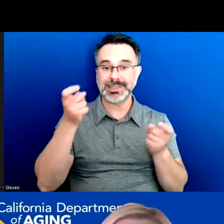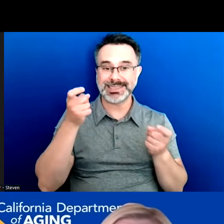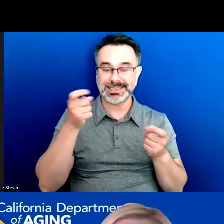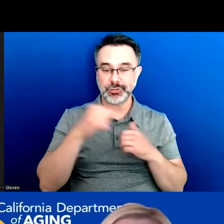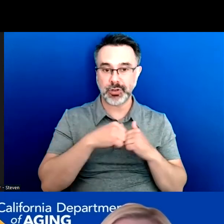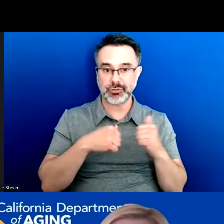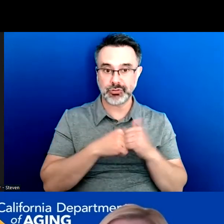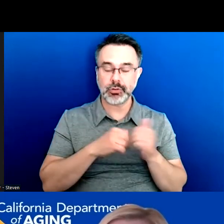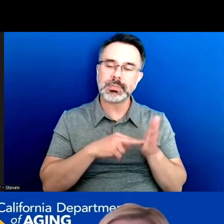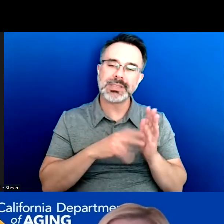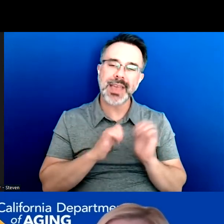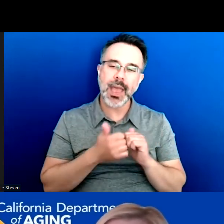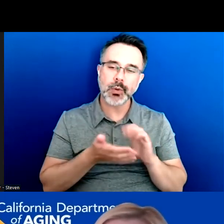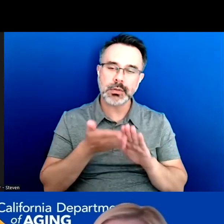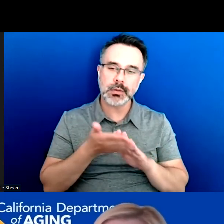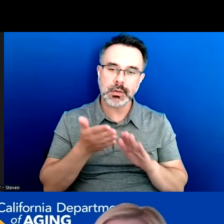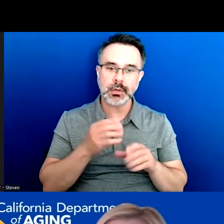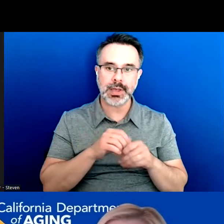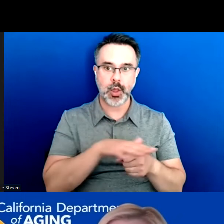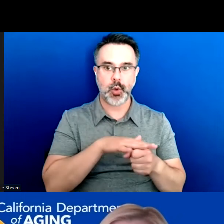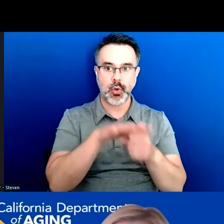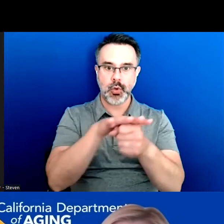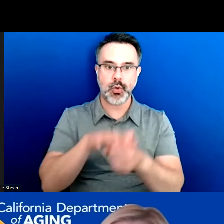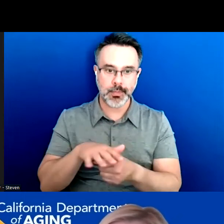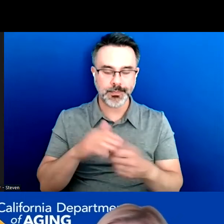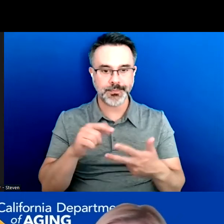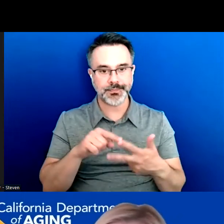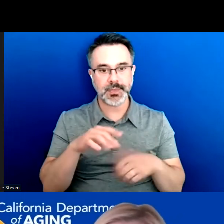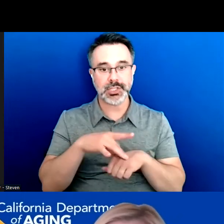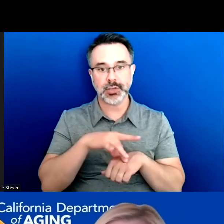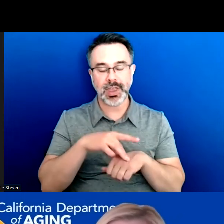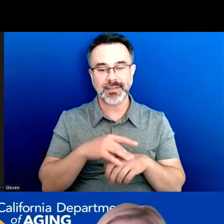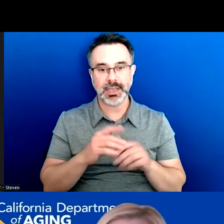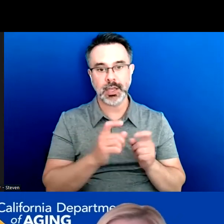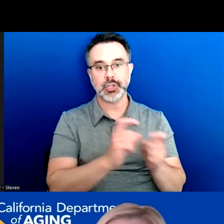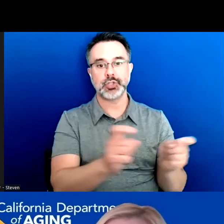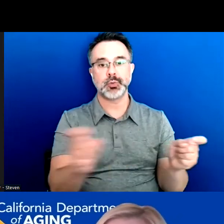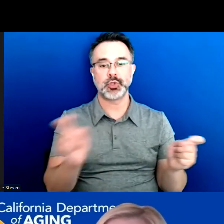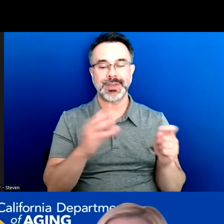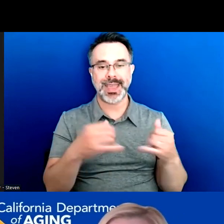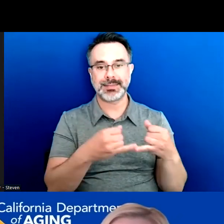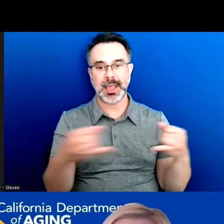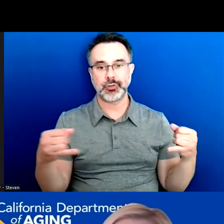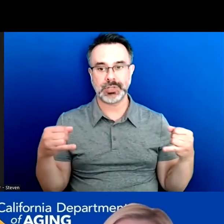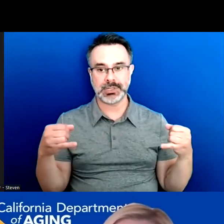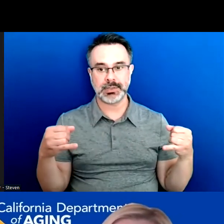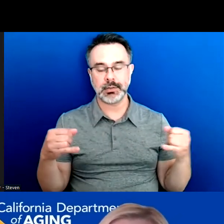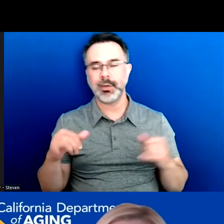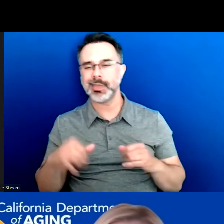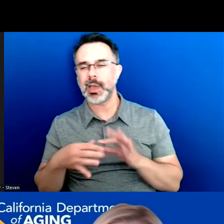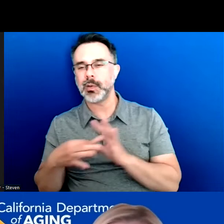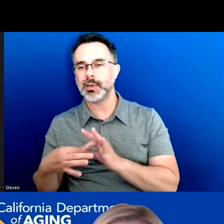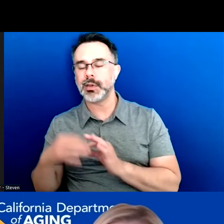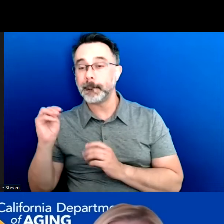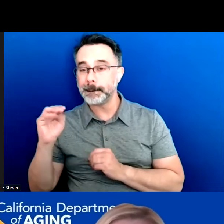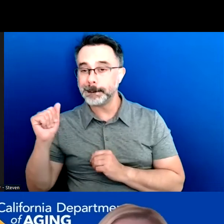local level; geographic distribution and boundaries. So these were the comments related to maps and the